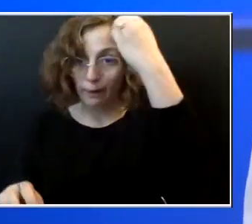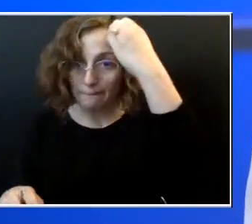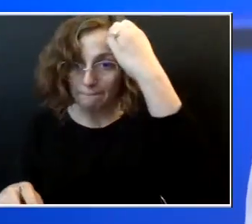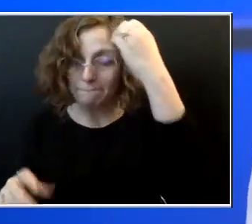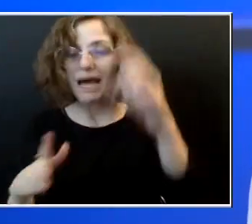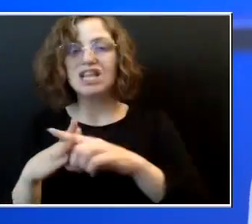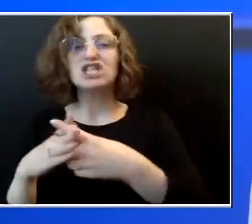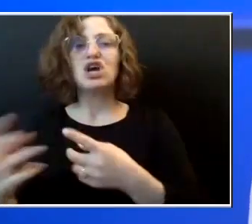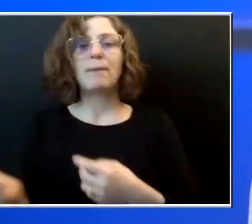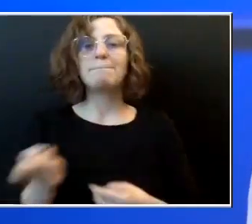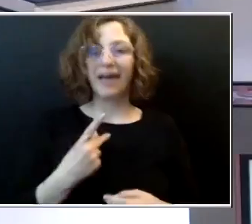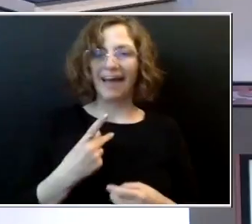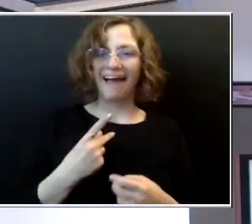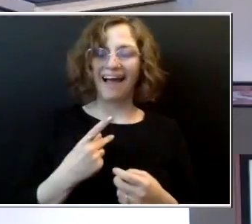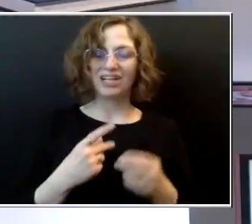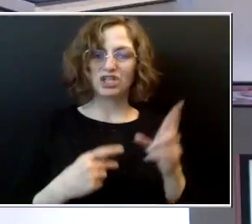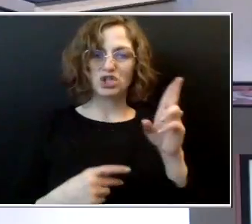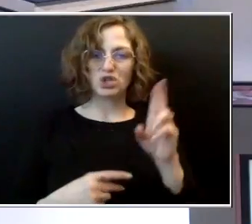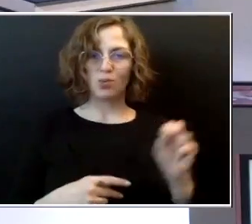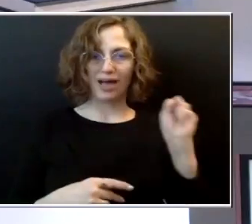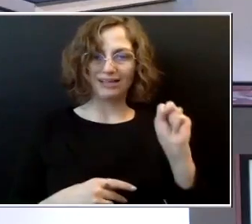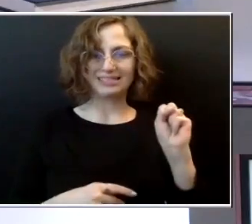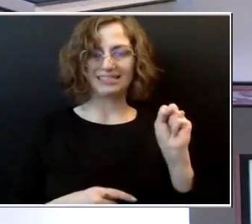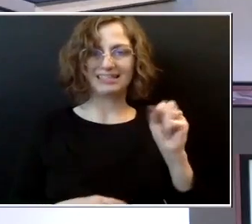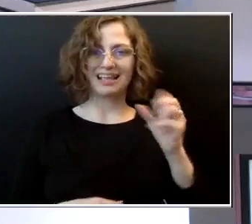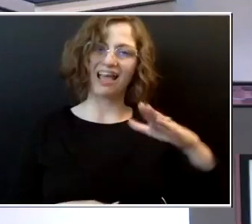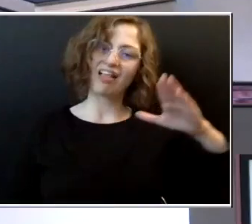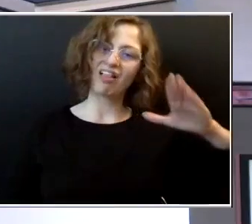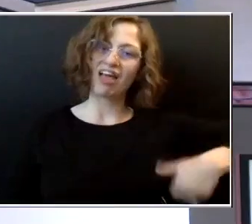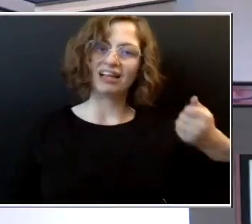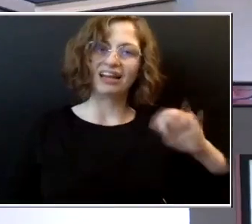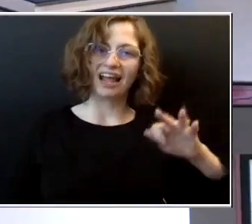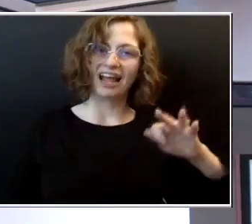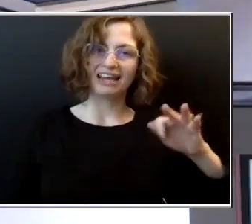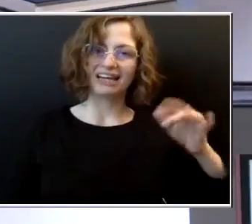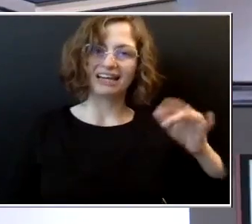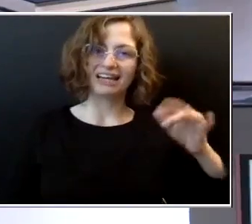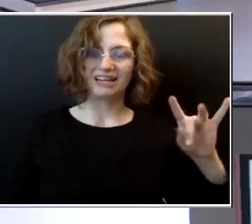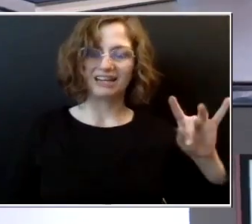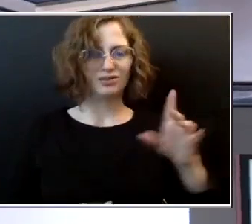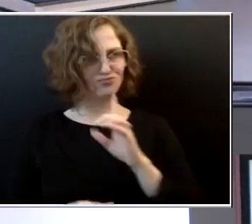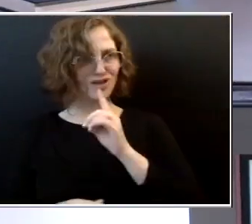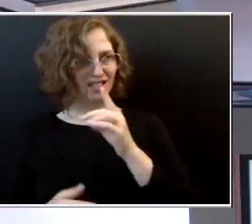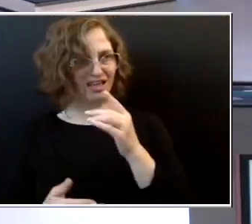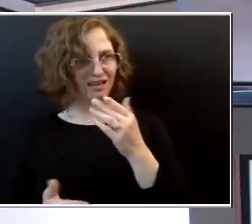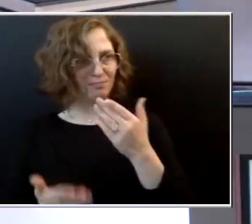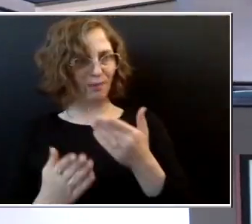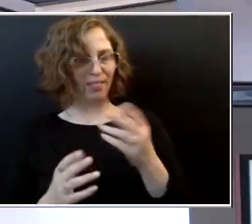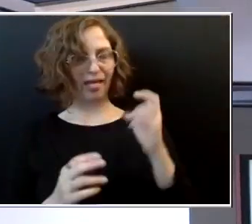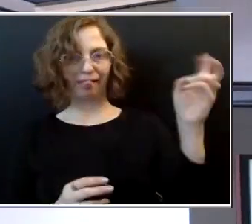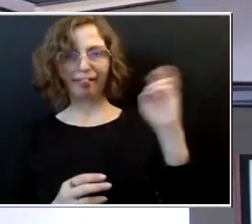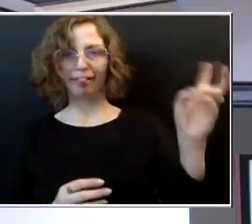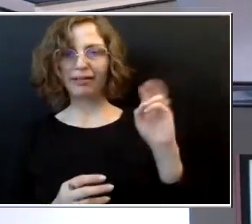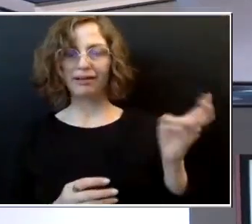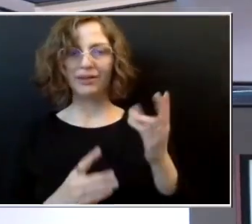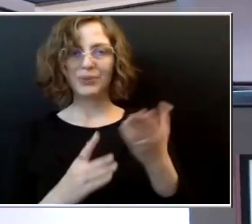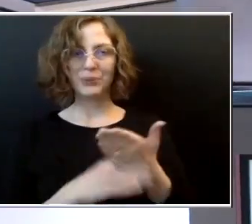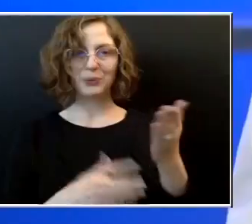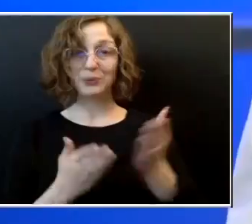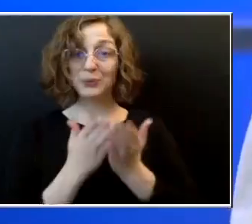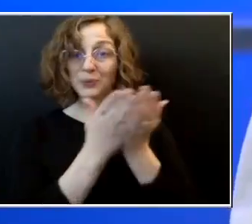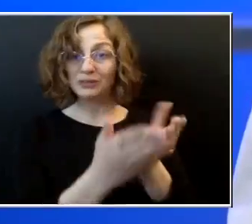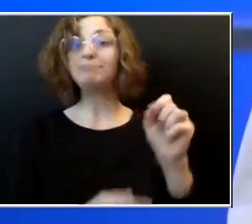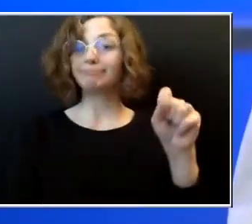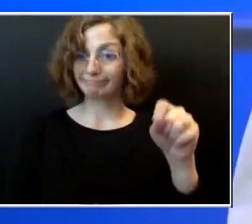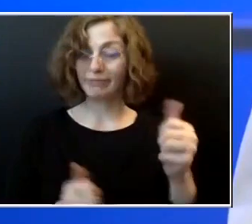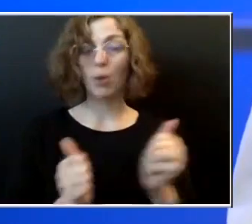1918, early. Really just probably taken across back and forth by sailing vessels. Yes, and with the troops. Shipping vessels and troops, also refugees. War